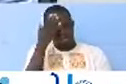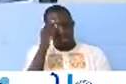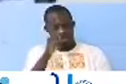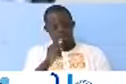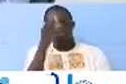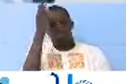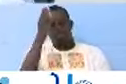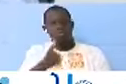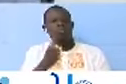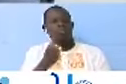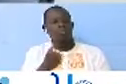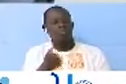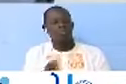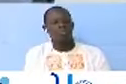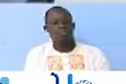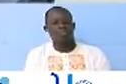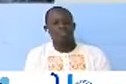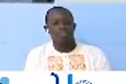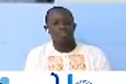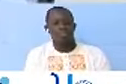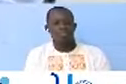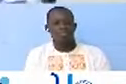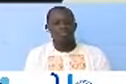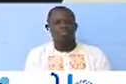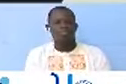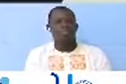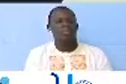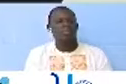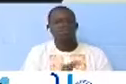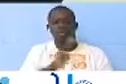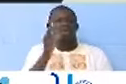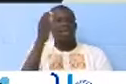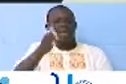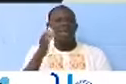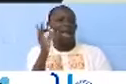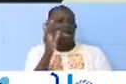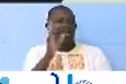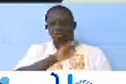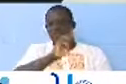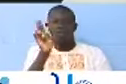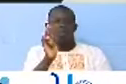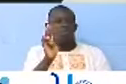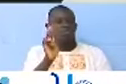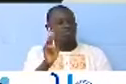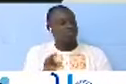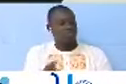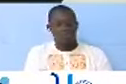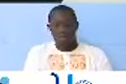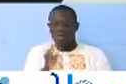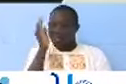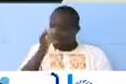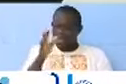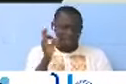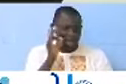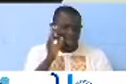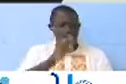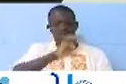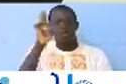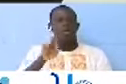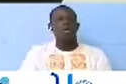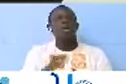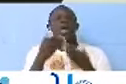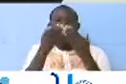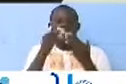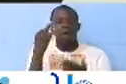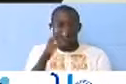is the truth. That is not a direct answer in my definition. No. Please tell me, do you know of any cases